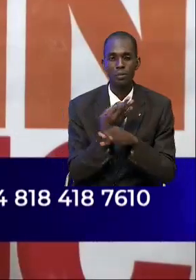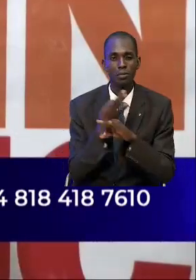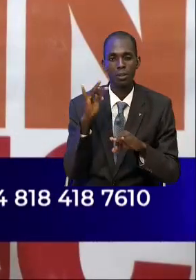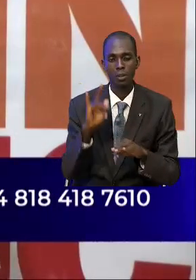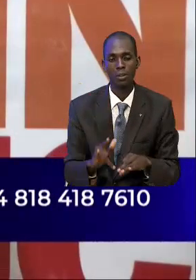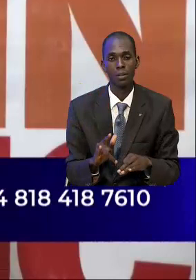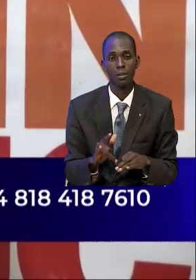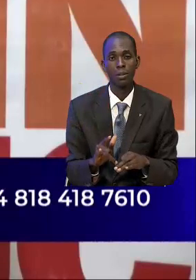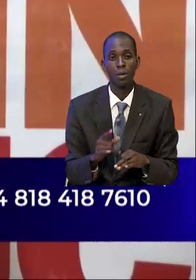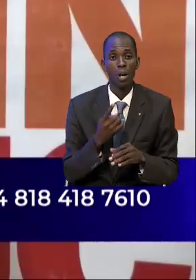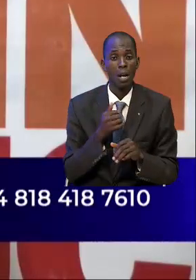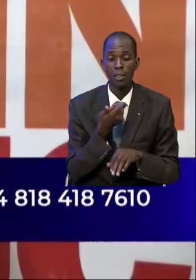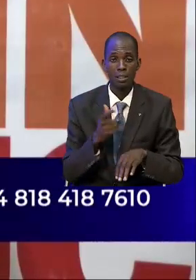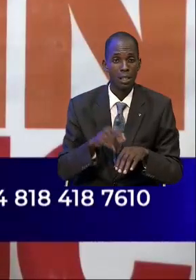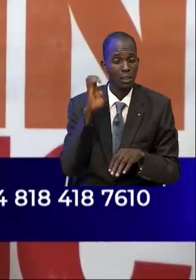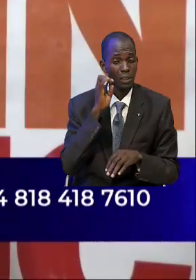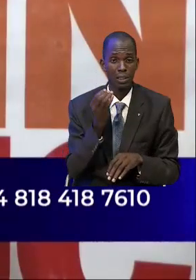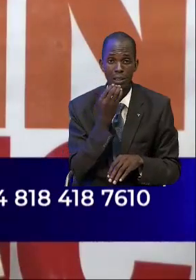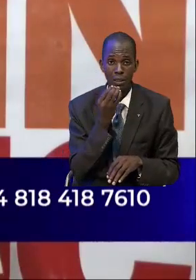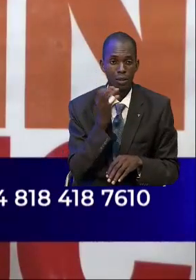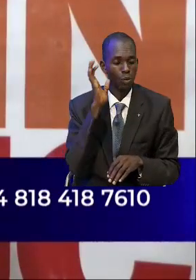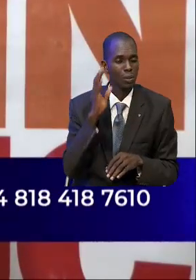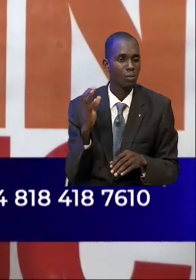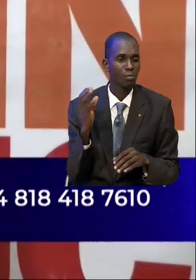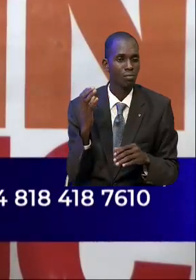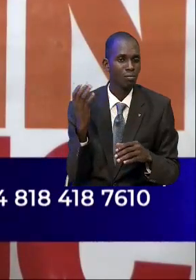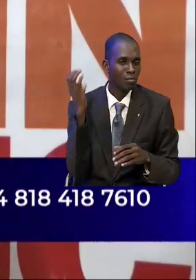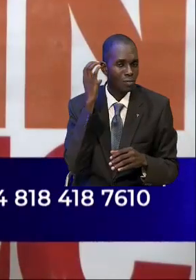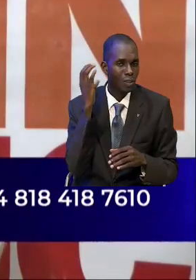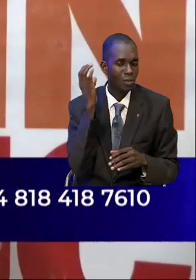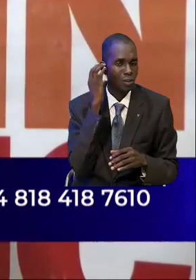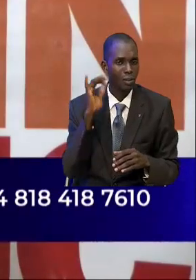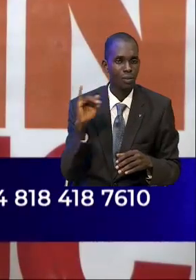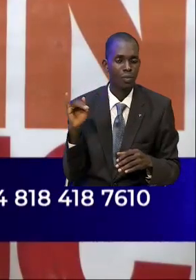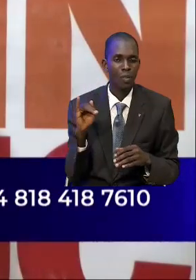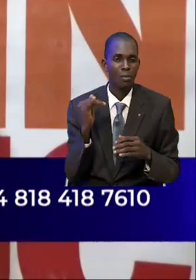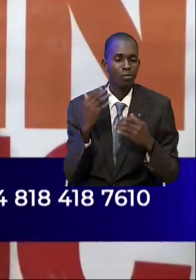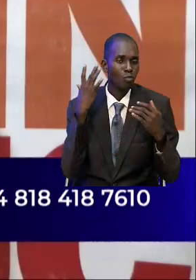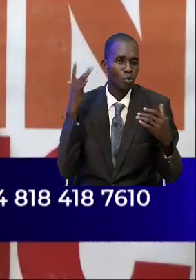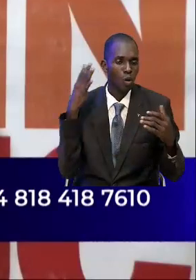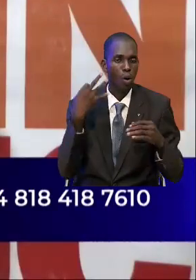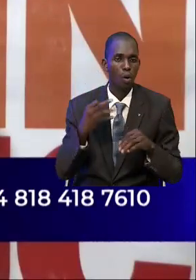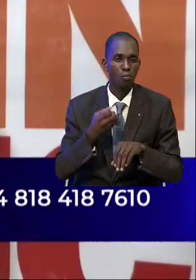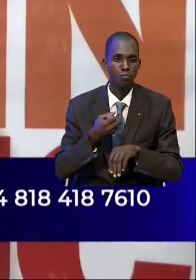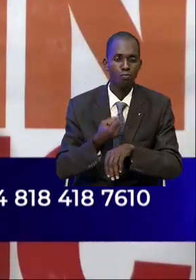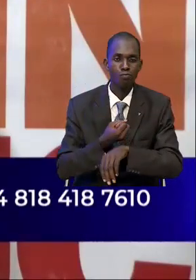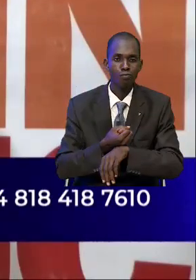allow me to eat anything freely or to open my mouth freely. Each time I ate something, I'd be hearing noise of bones